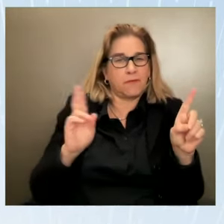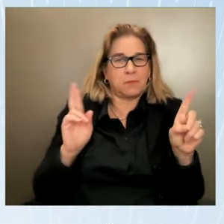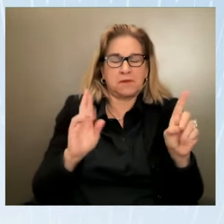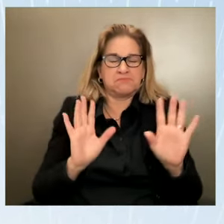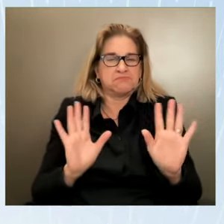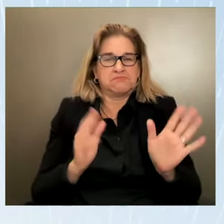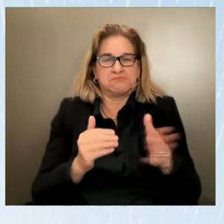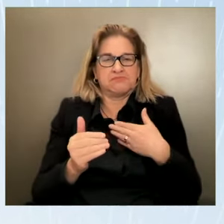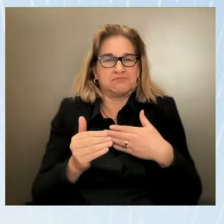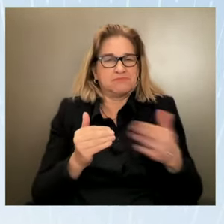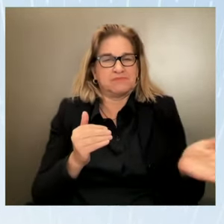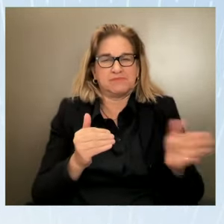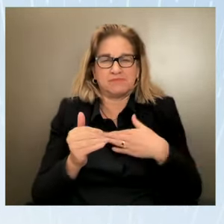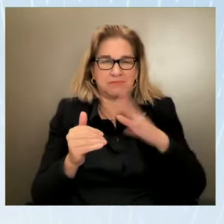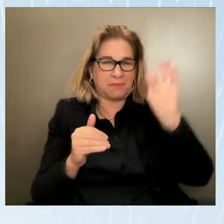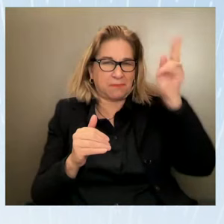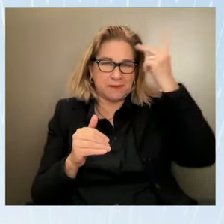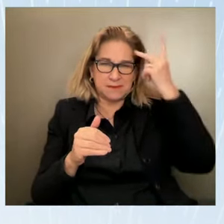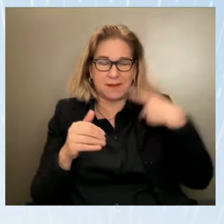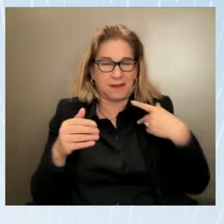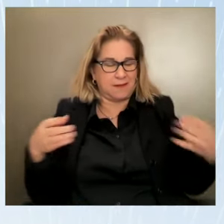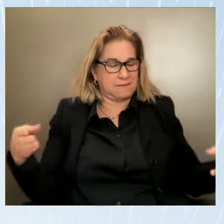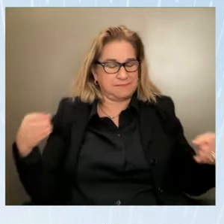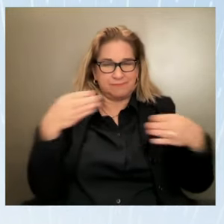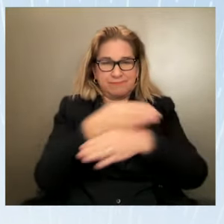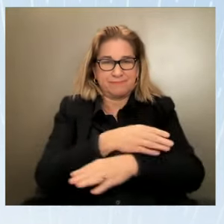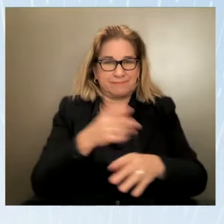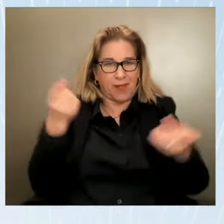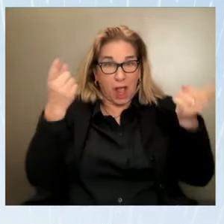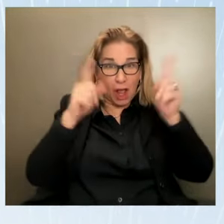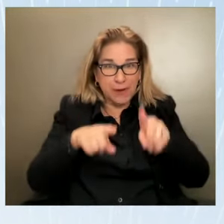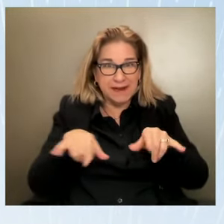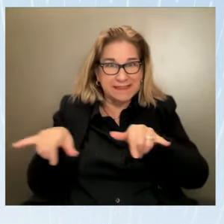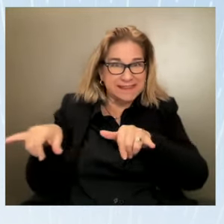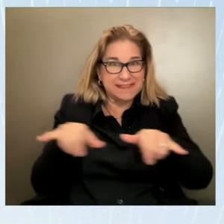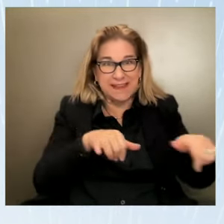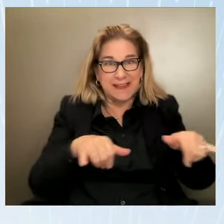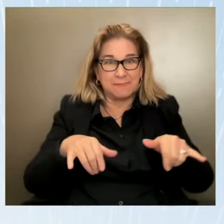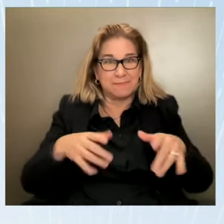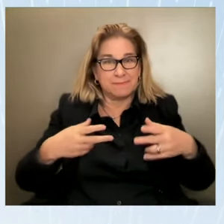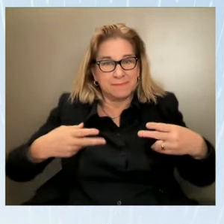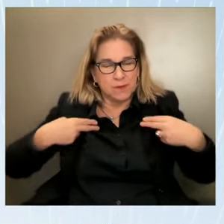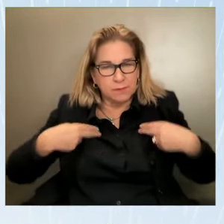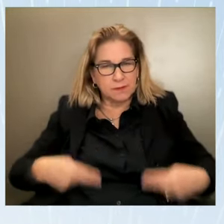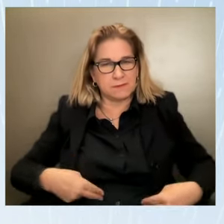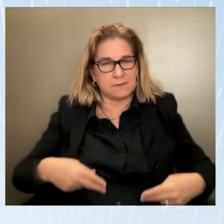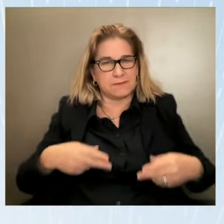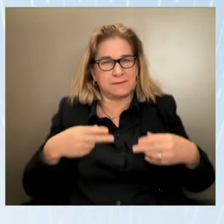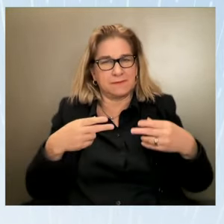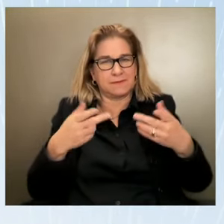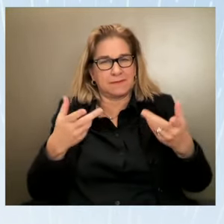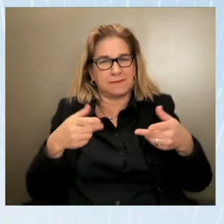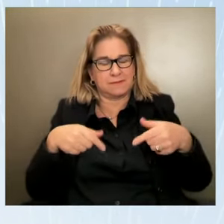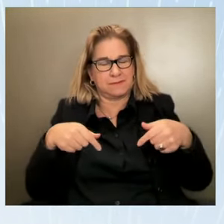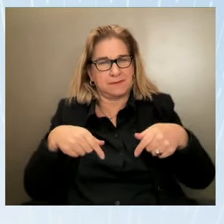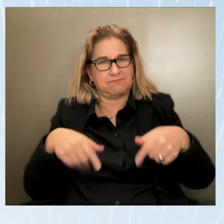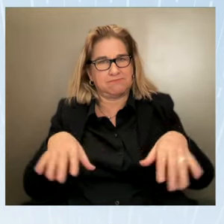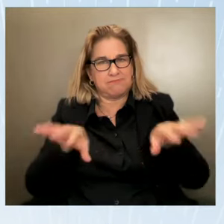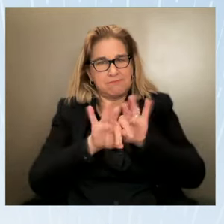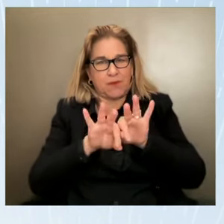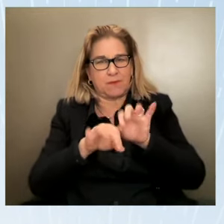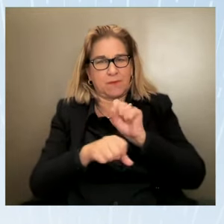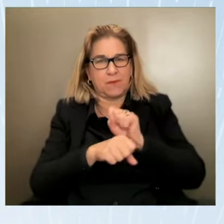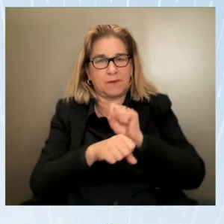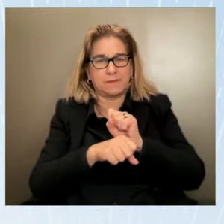predecessor, Secretary Chow, and recognize the progress that was made there. So we will continue to work with our partners at Homeland Security,